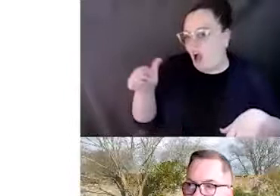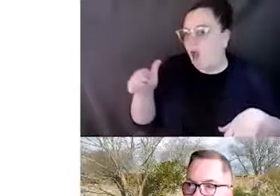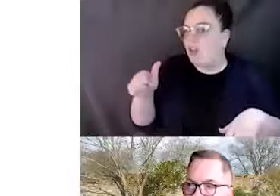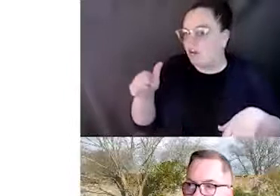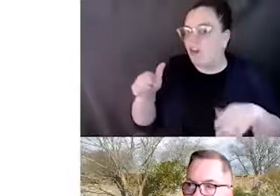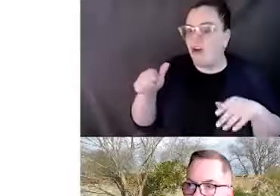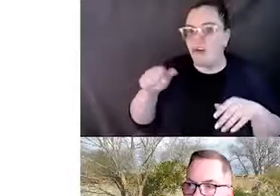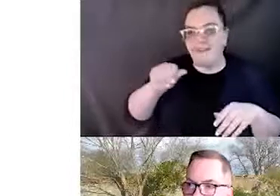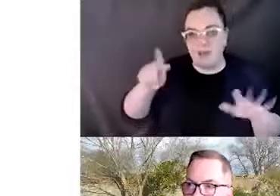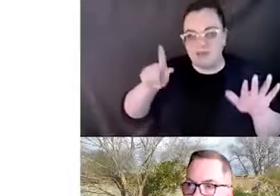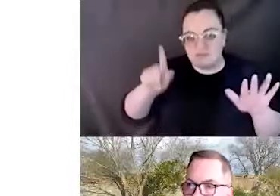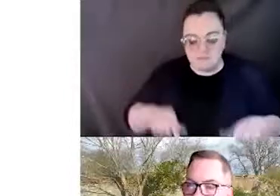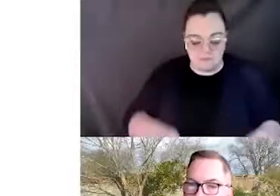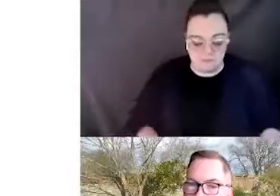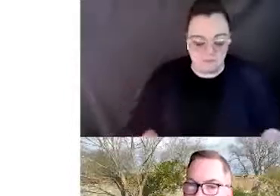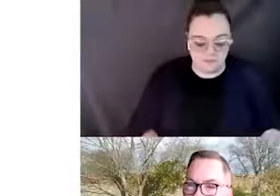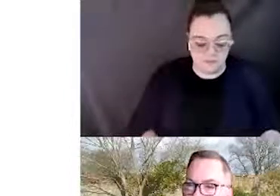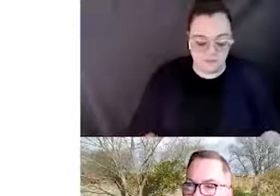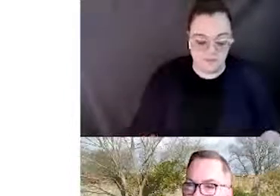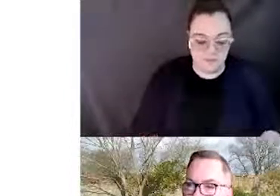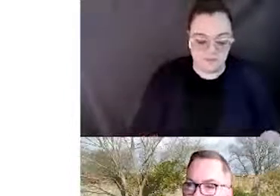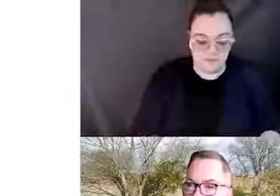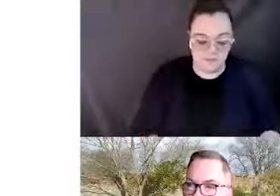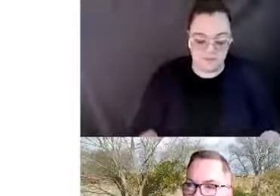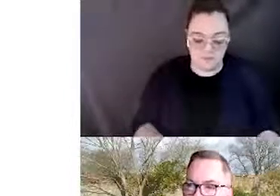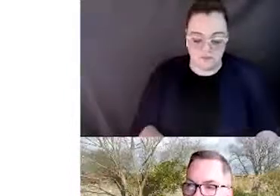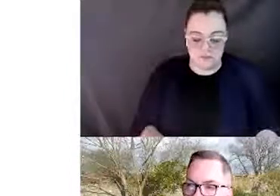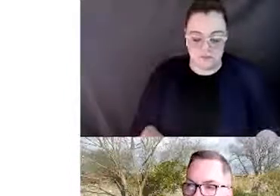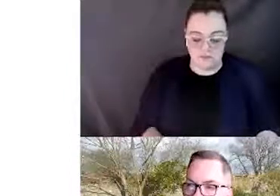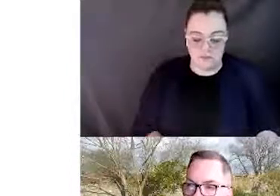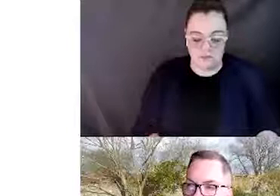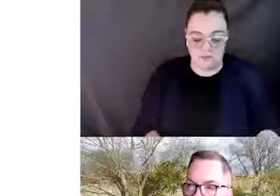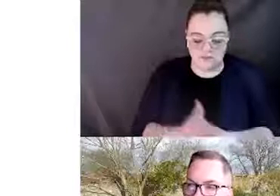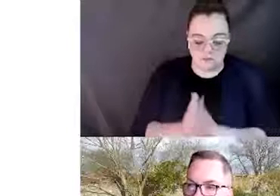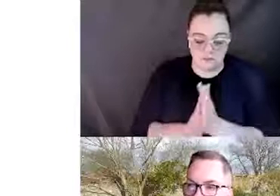4.5. Perfect. Thank you, Miss Jennifer. No problem.